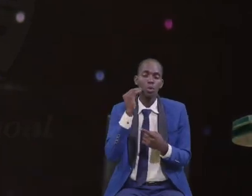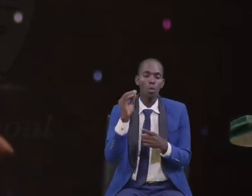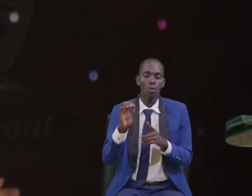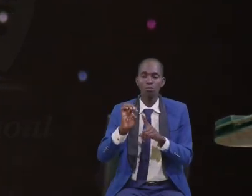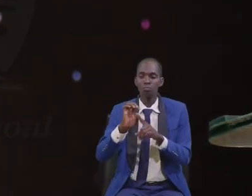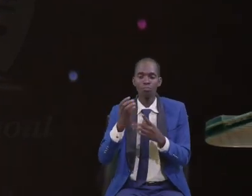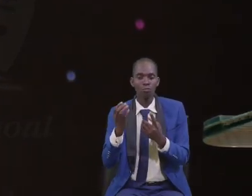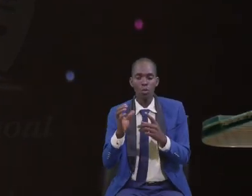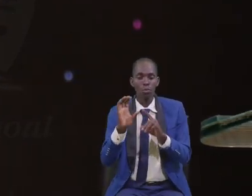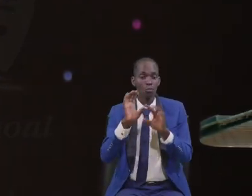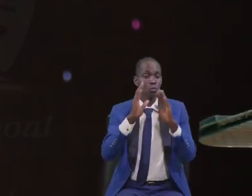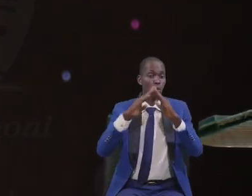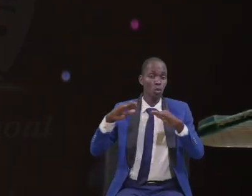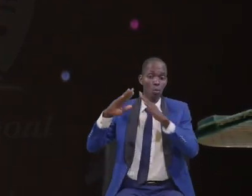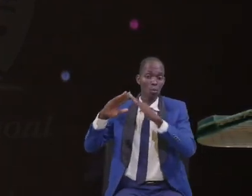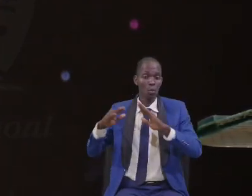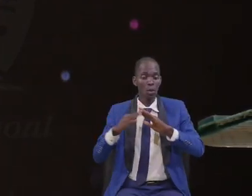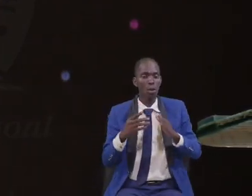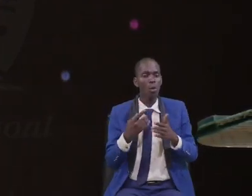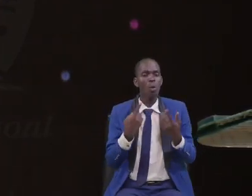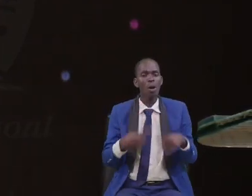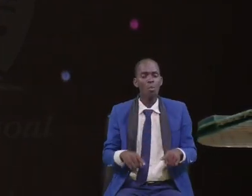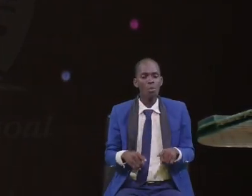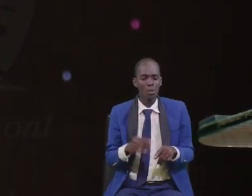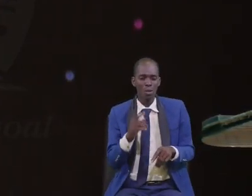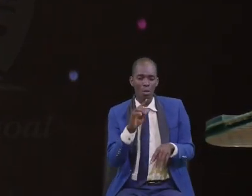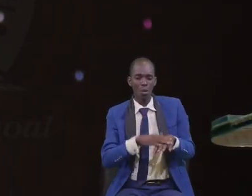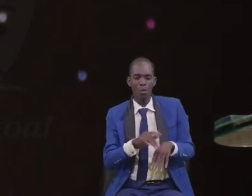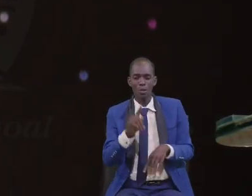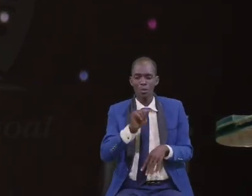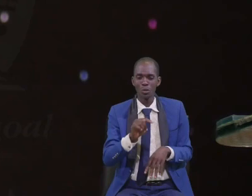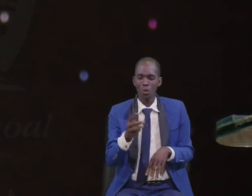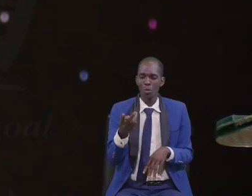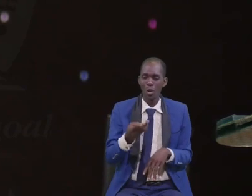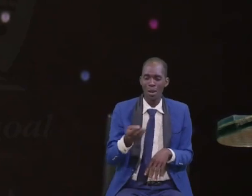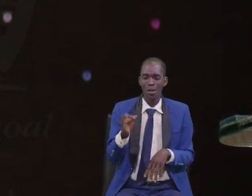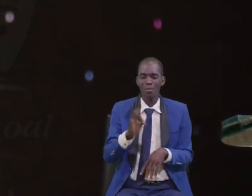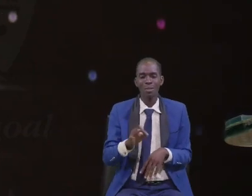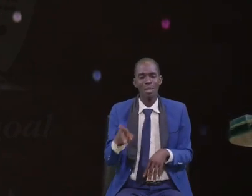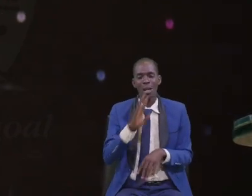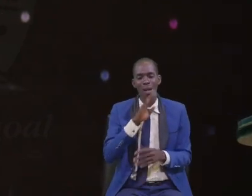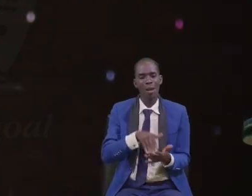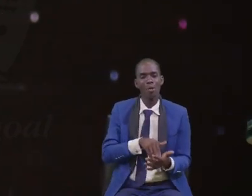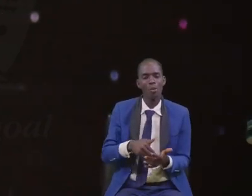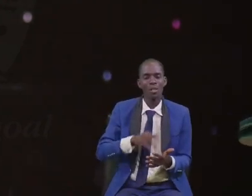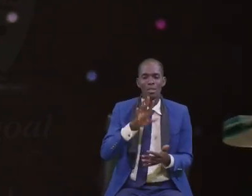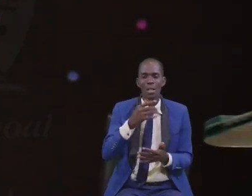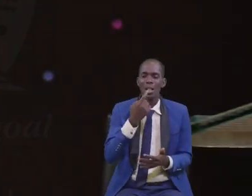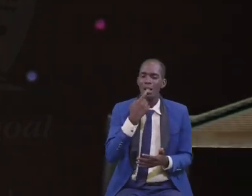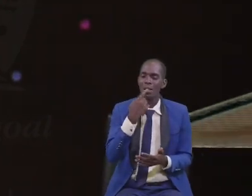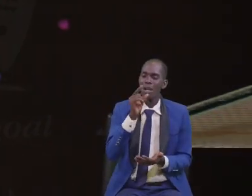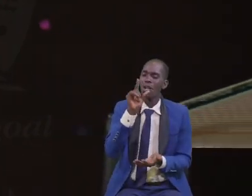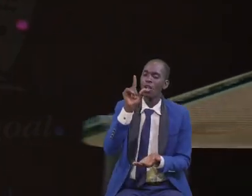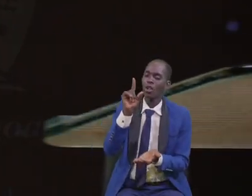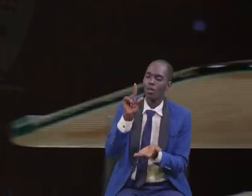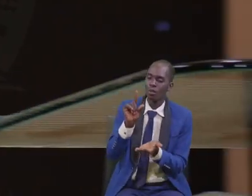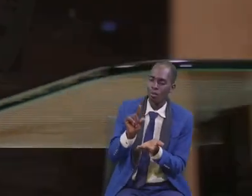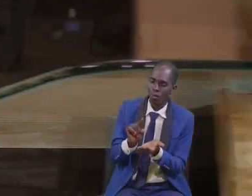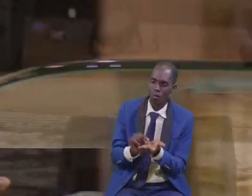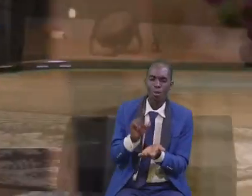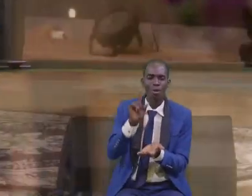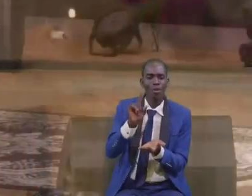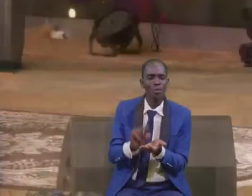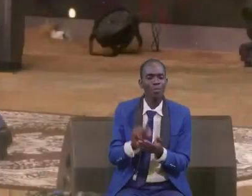the week, they fall again, and then they come back, their battery is always going down, their battery is